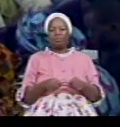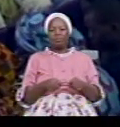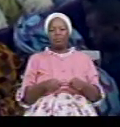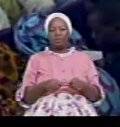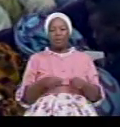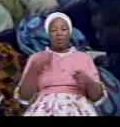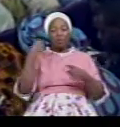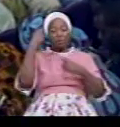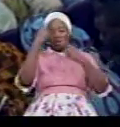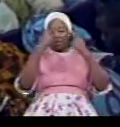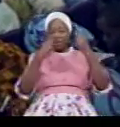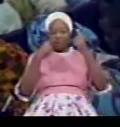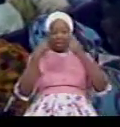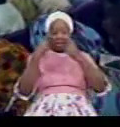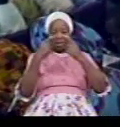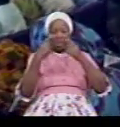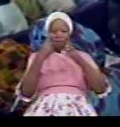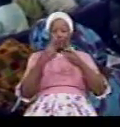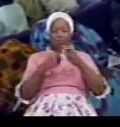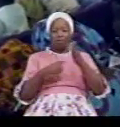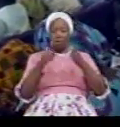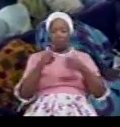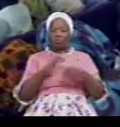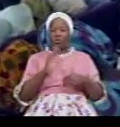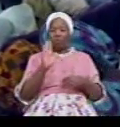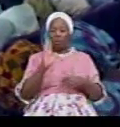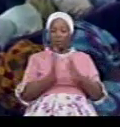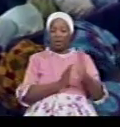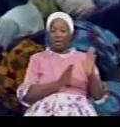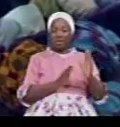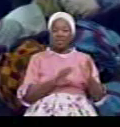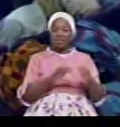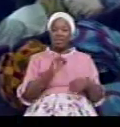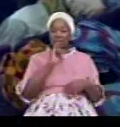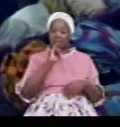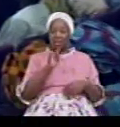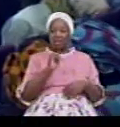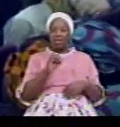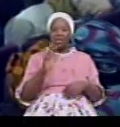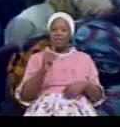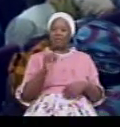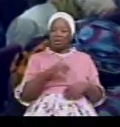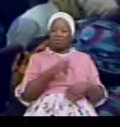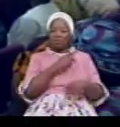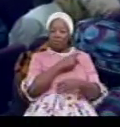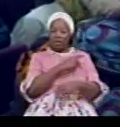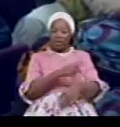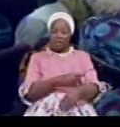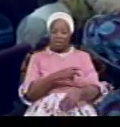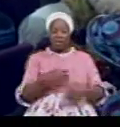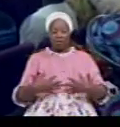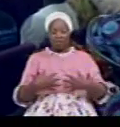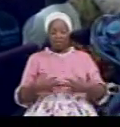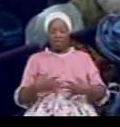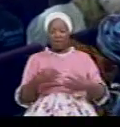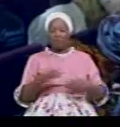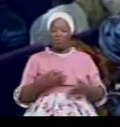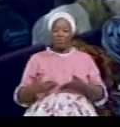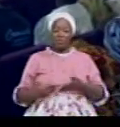Concerning what you are pregnant of, if you are pregnant of a baby, the will of the Lord shall